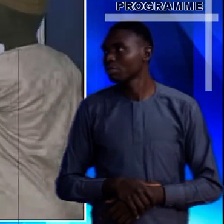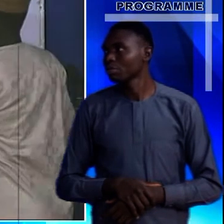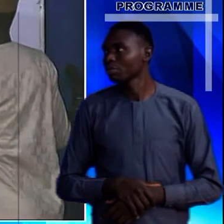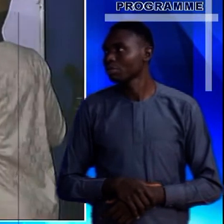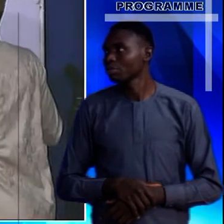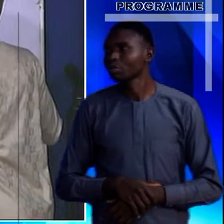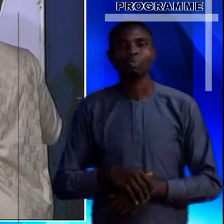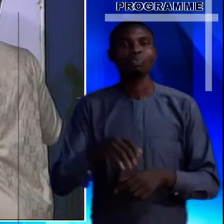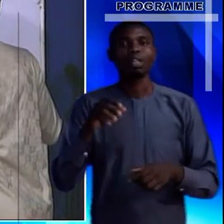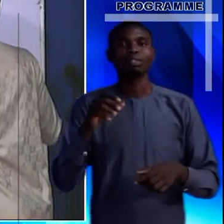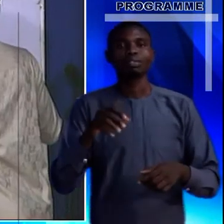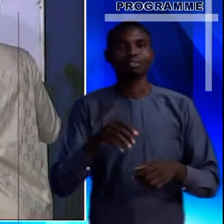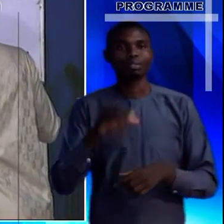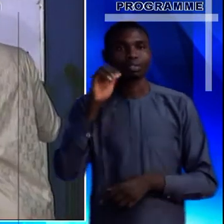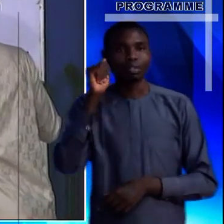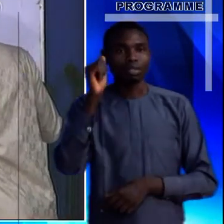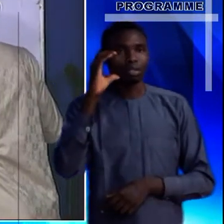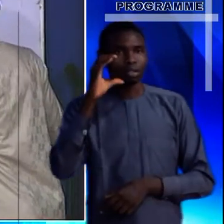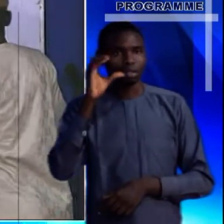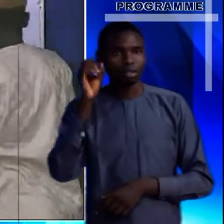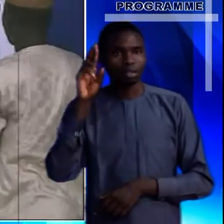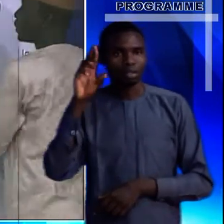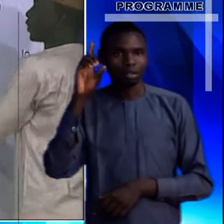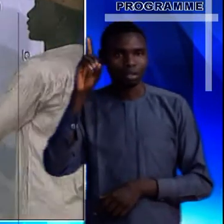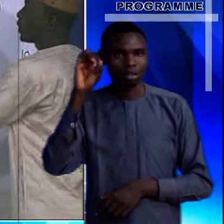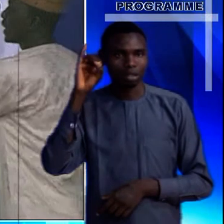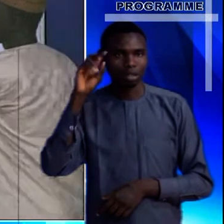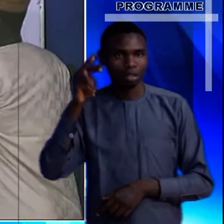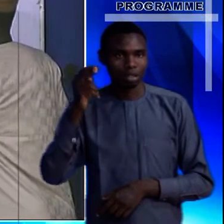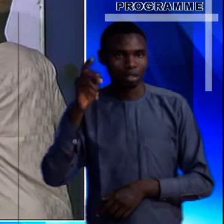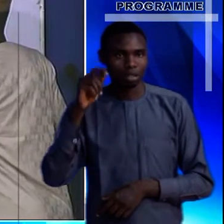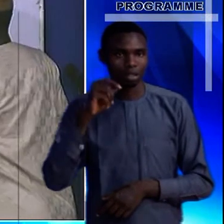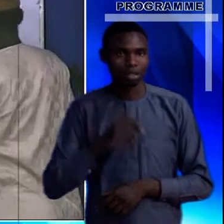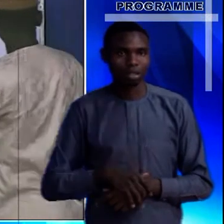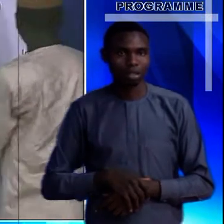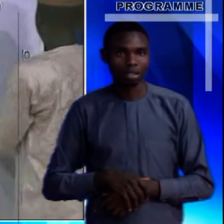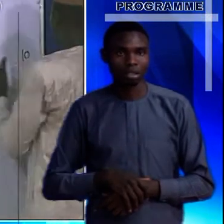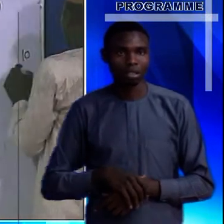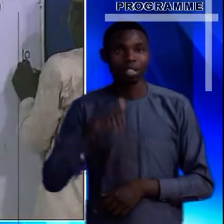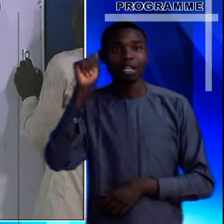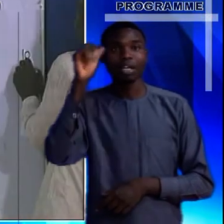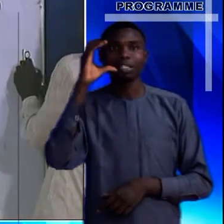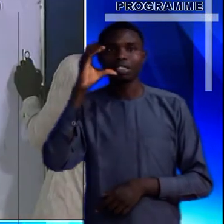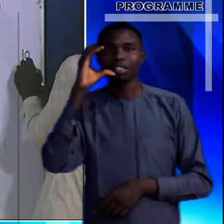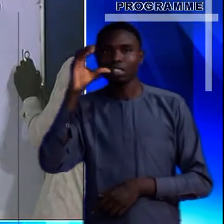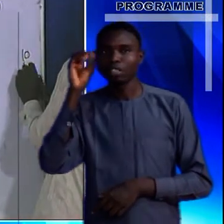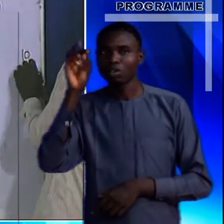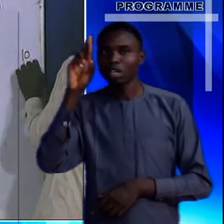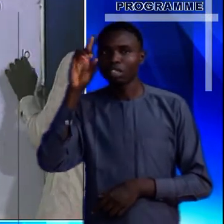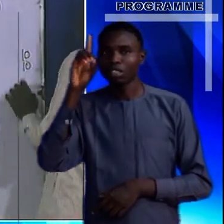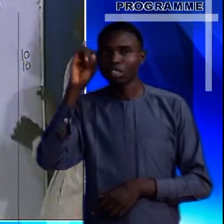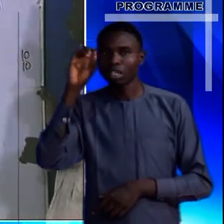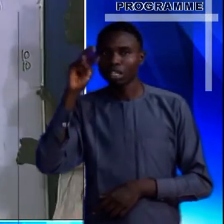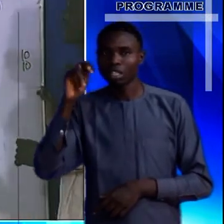Because 10 meters will make 1 decameter. We also have 1 decameter to make 10 decameter to make 1